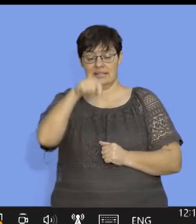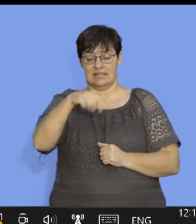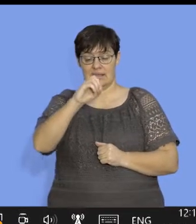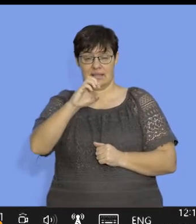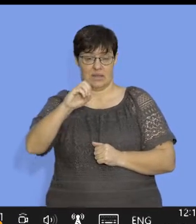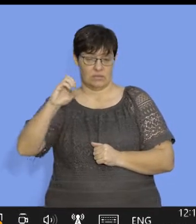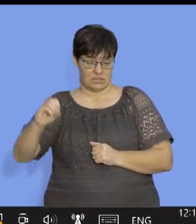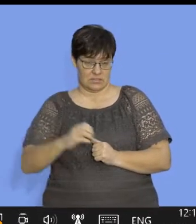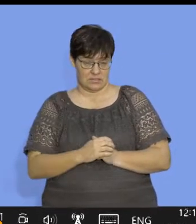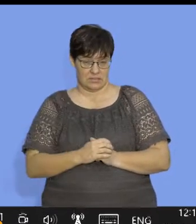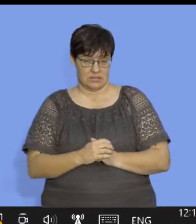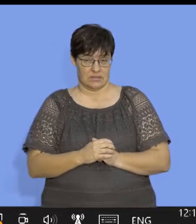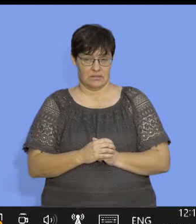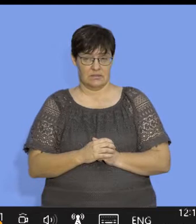80,000,